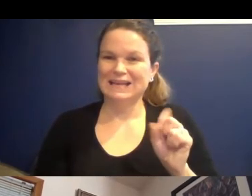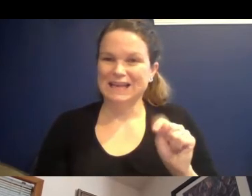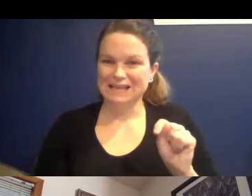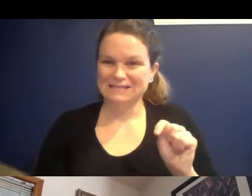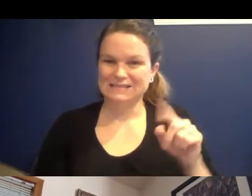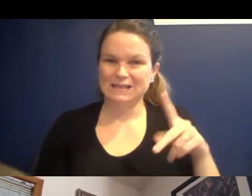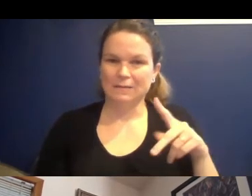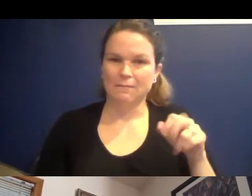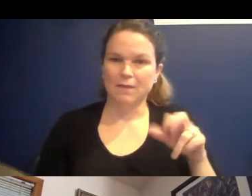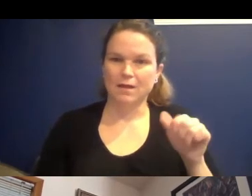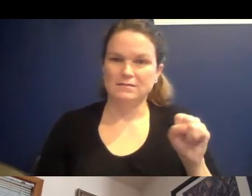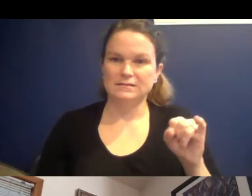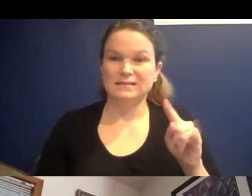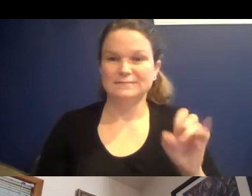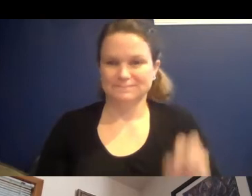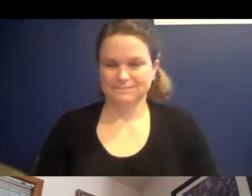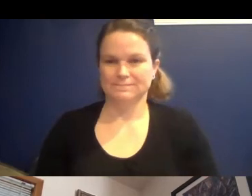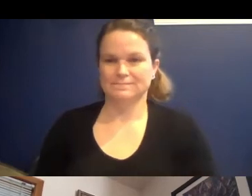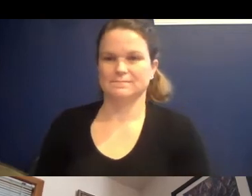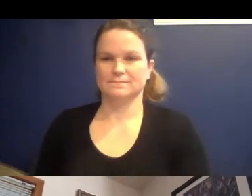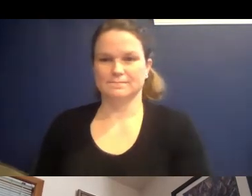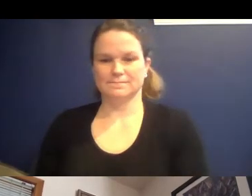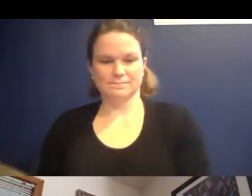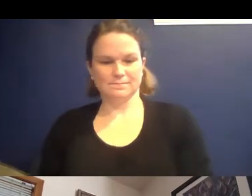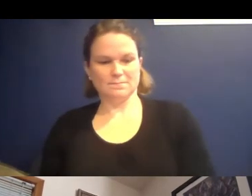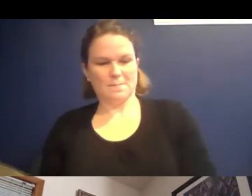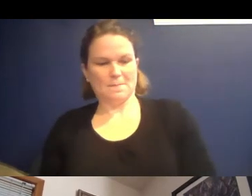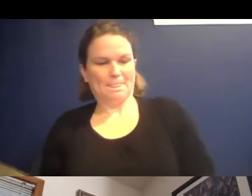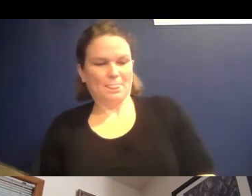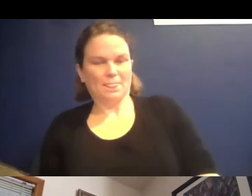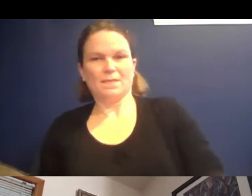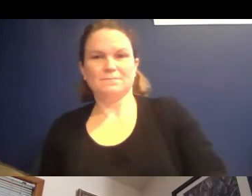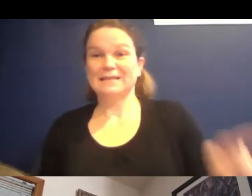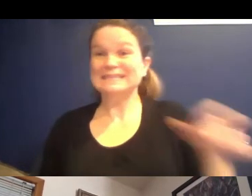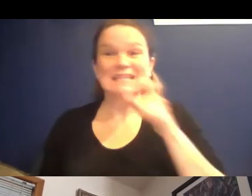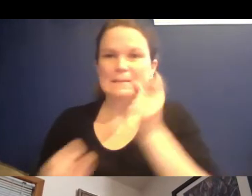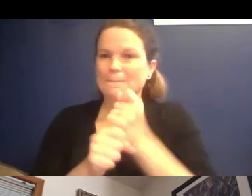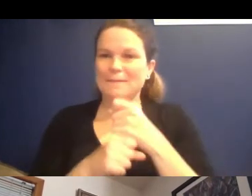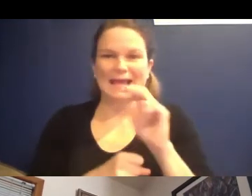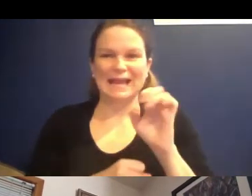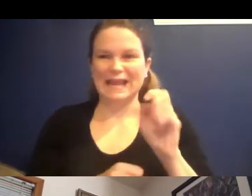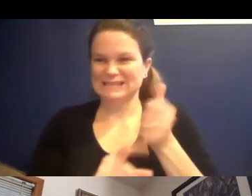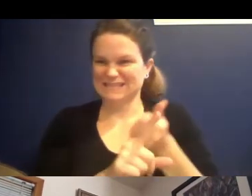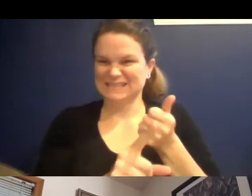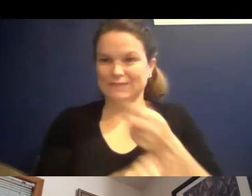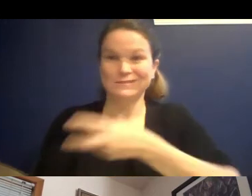bee that's also in my backyard. So it doesn't make its own nest, it uses the other bee's nest.